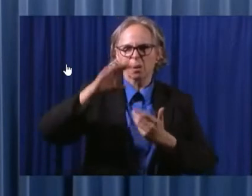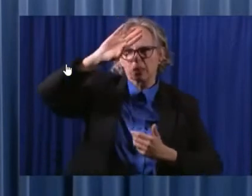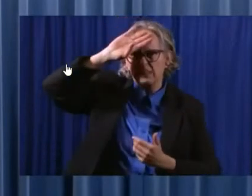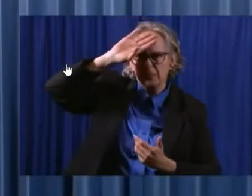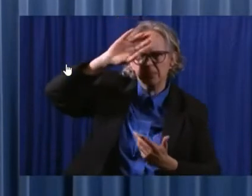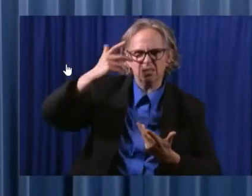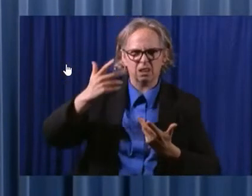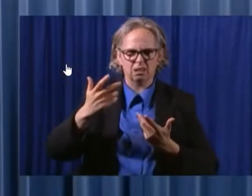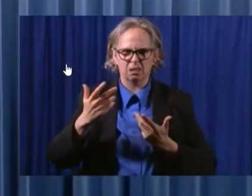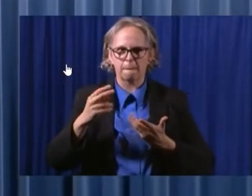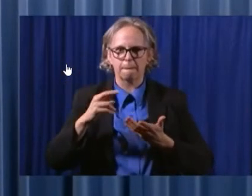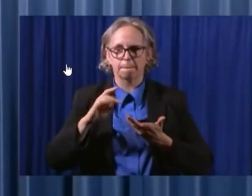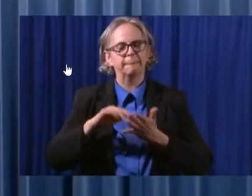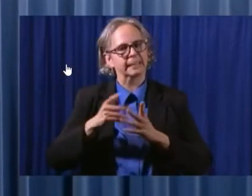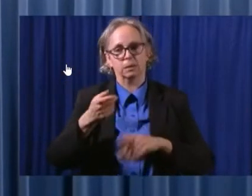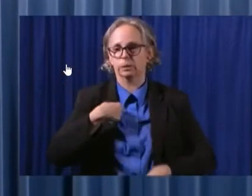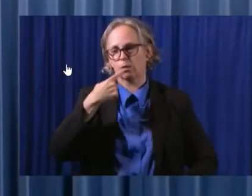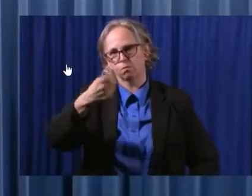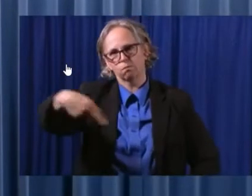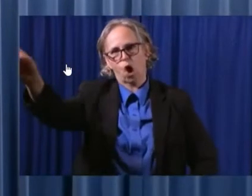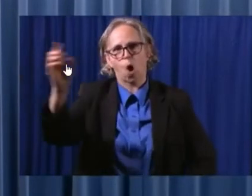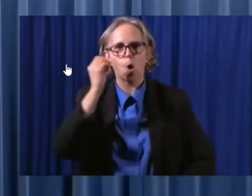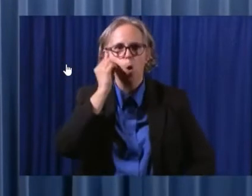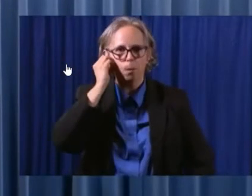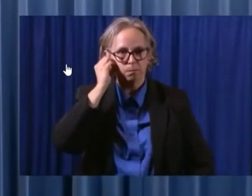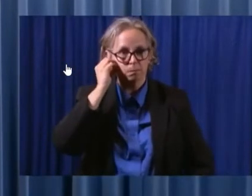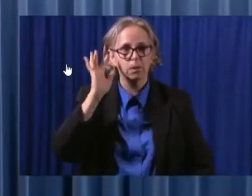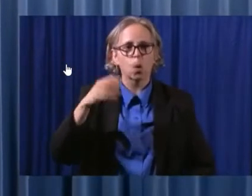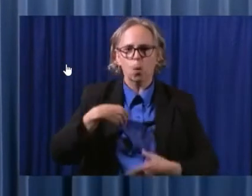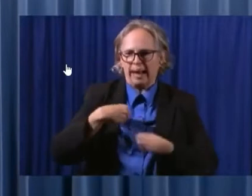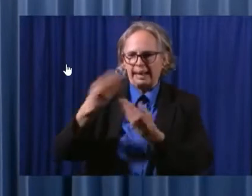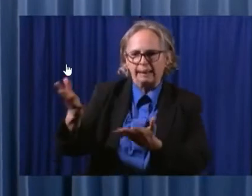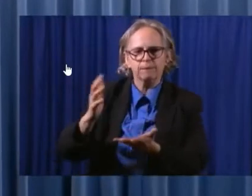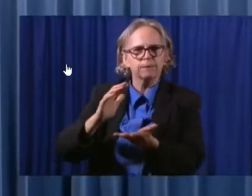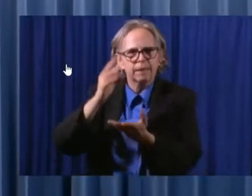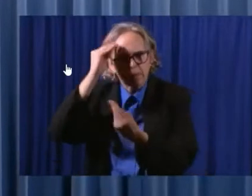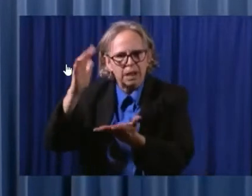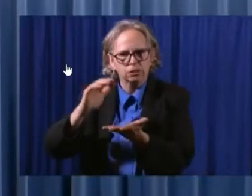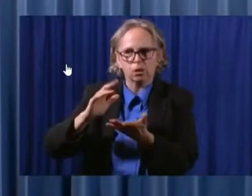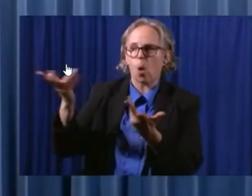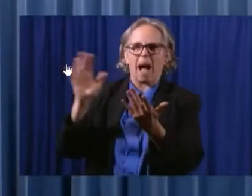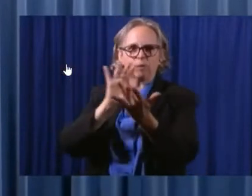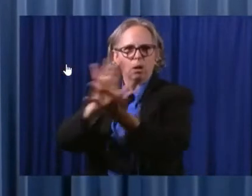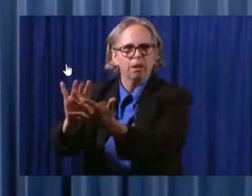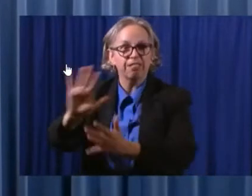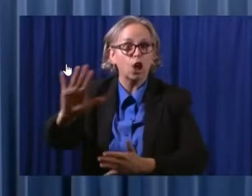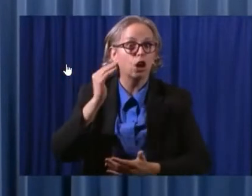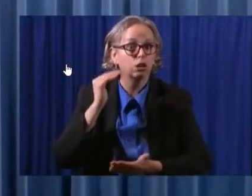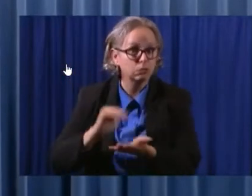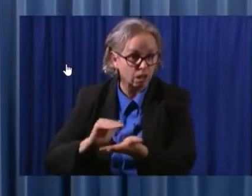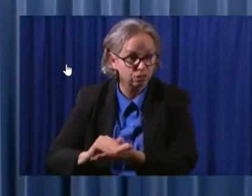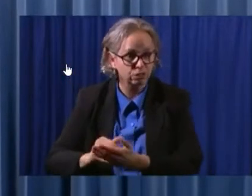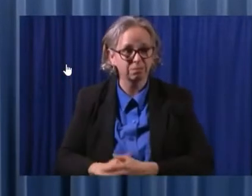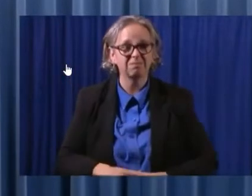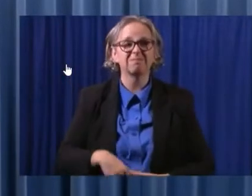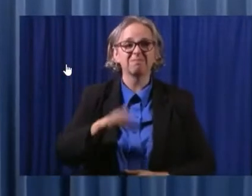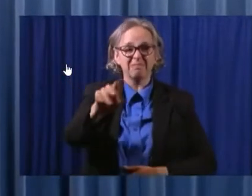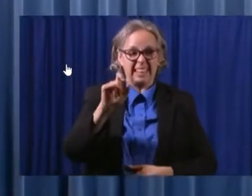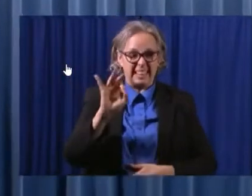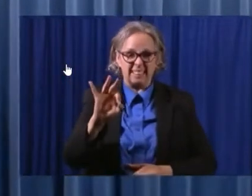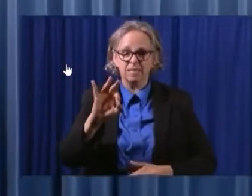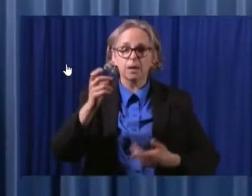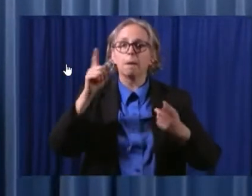they must contact their local health department if there is a case of COVID in their school. Since testing is one part of a